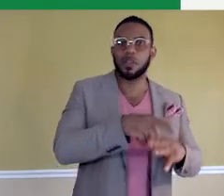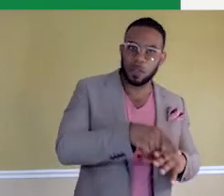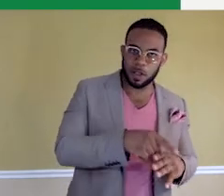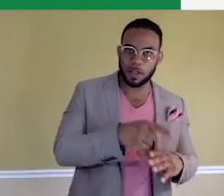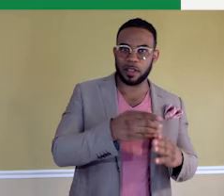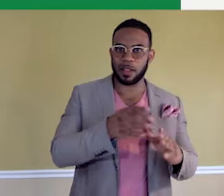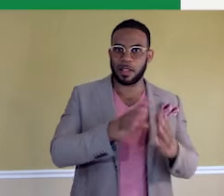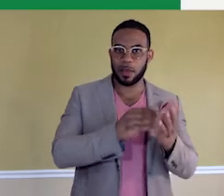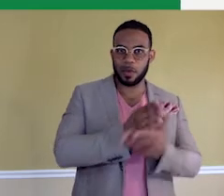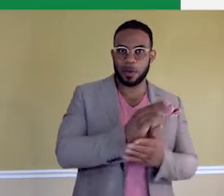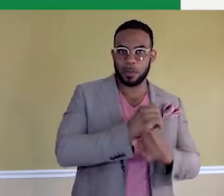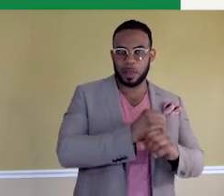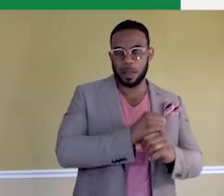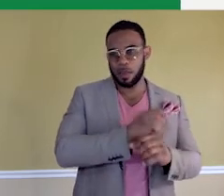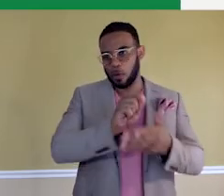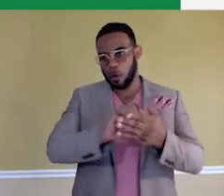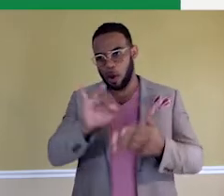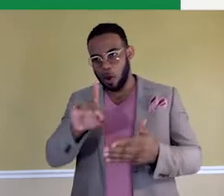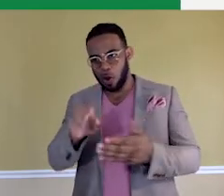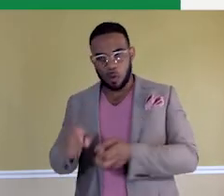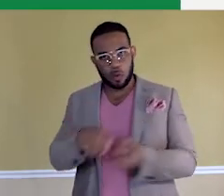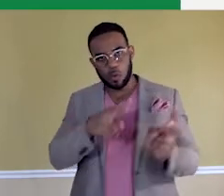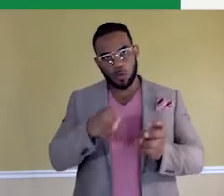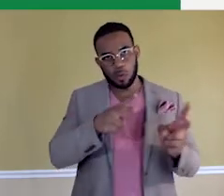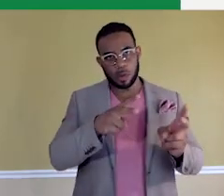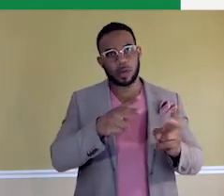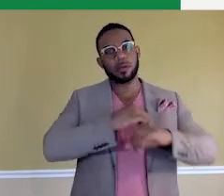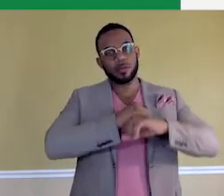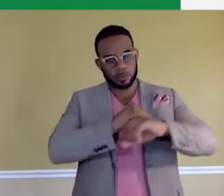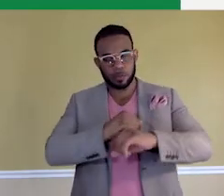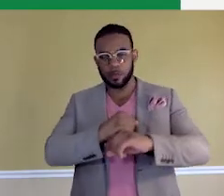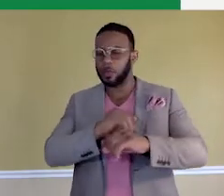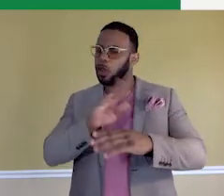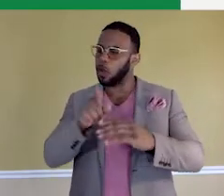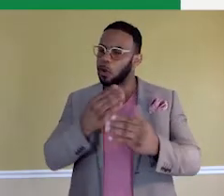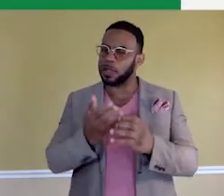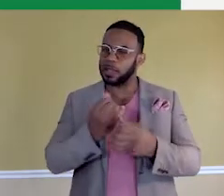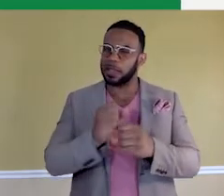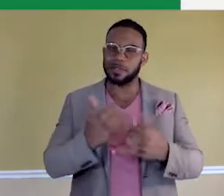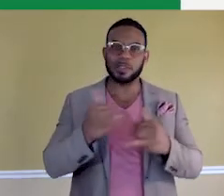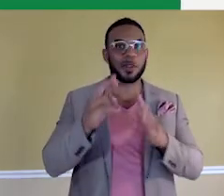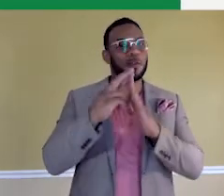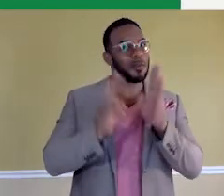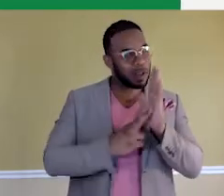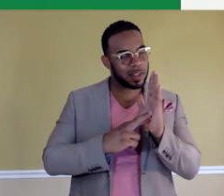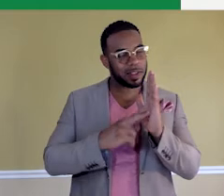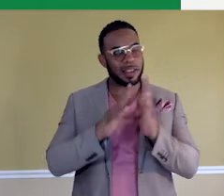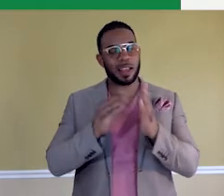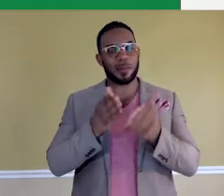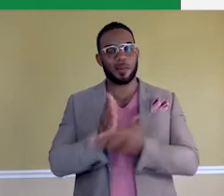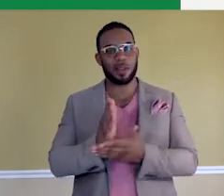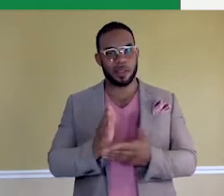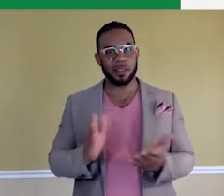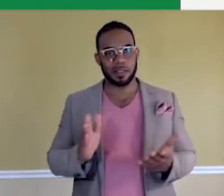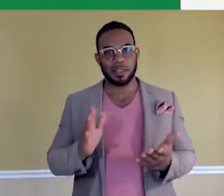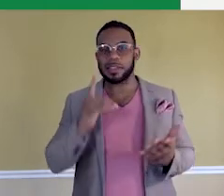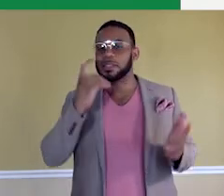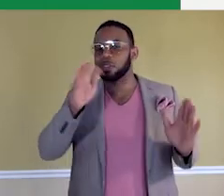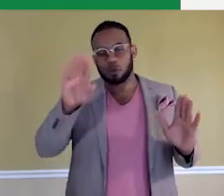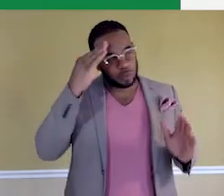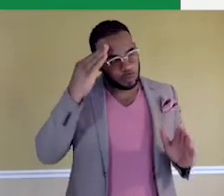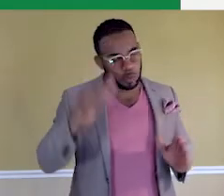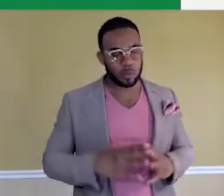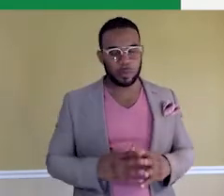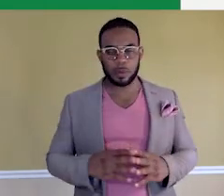you write your codes, the moment you push to GitHub, it acquires copyright protection. It's always safer to still register with the copyright registry. But just so you